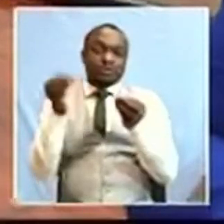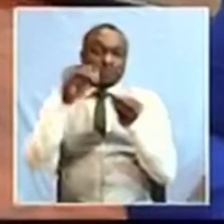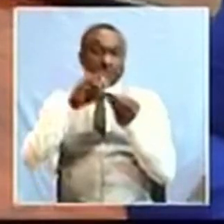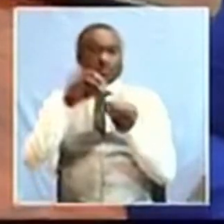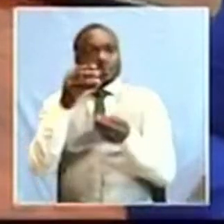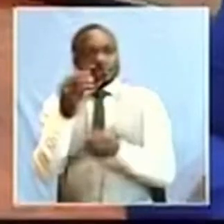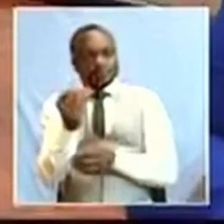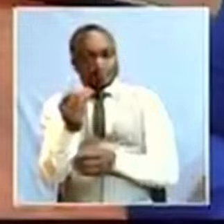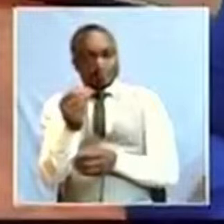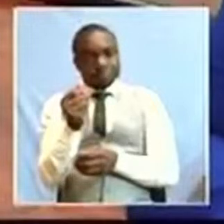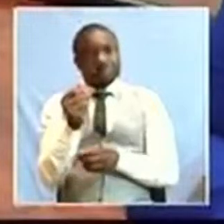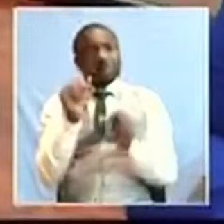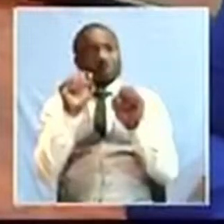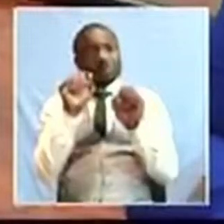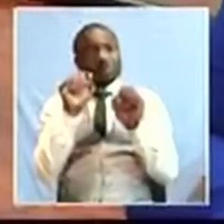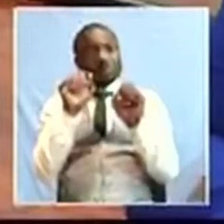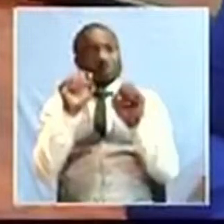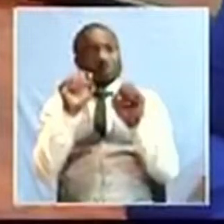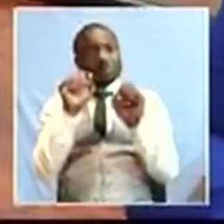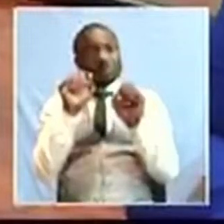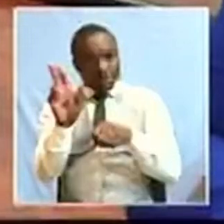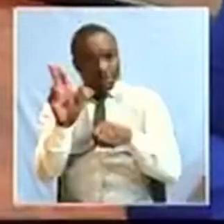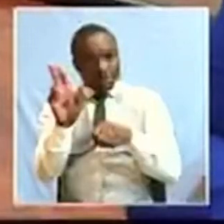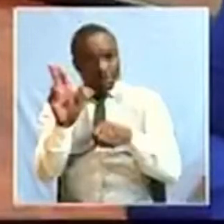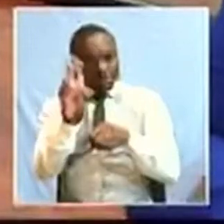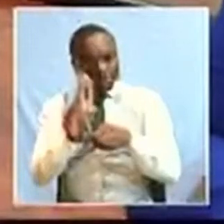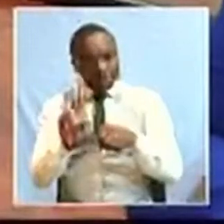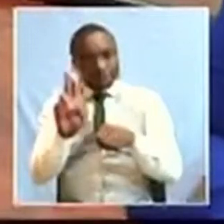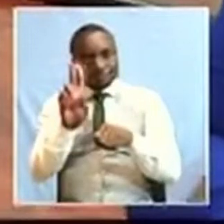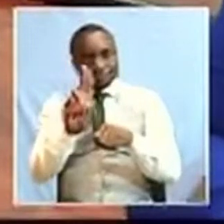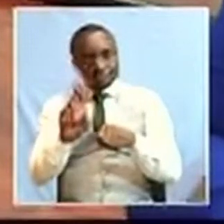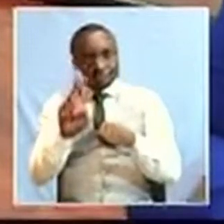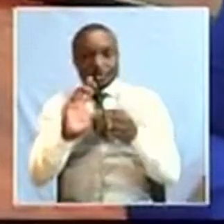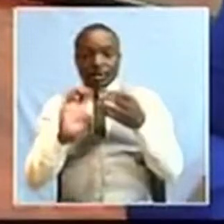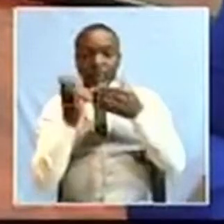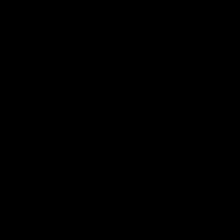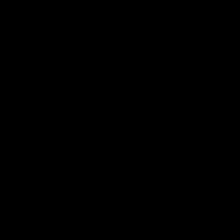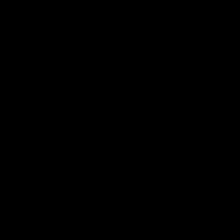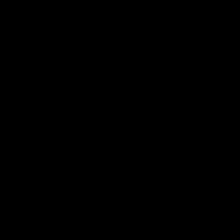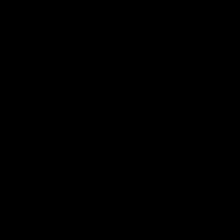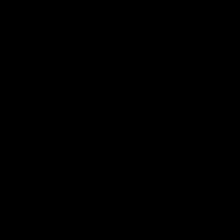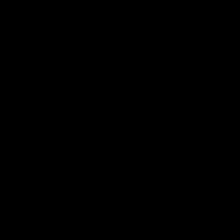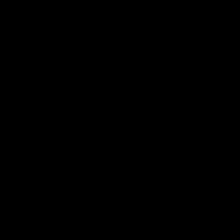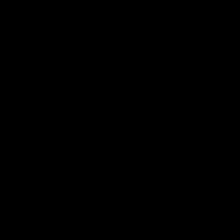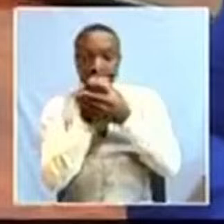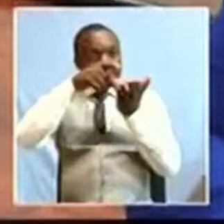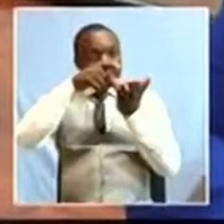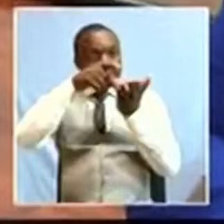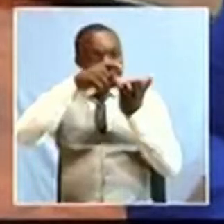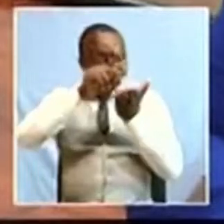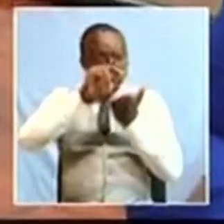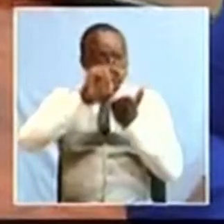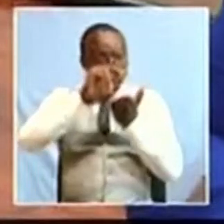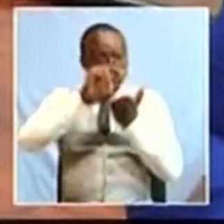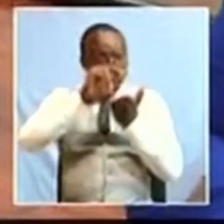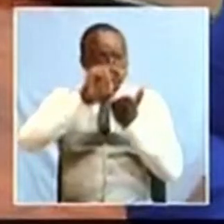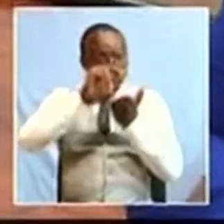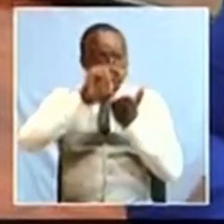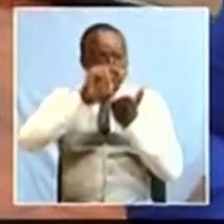revenue that the Council uses as a basis of engaging in development plans with.